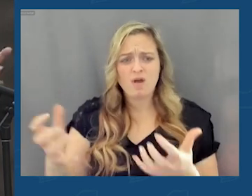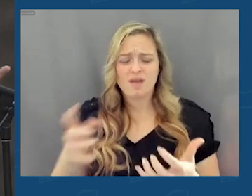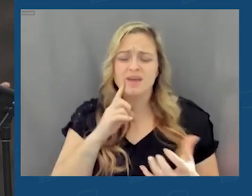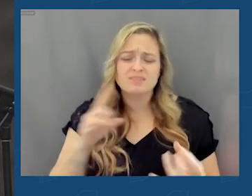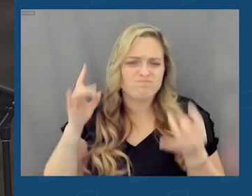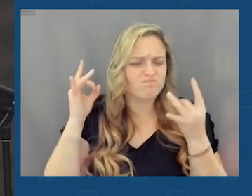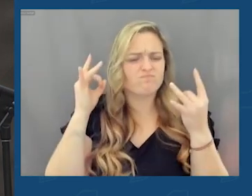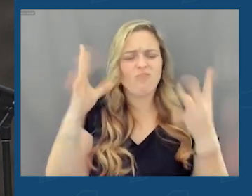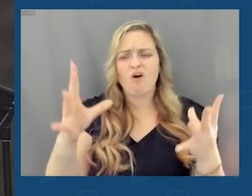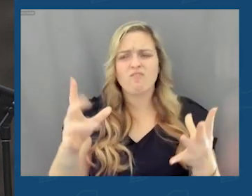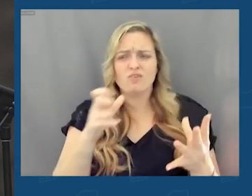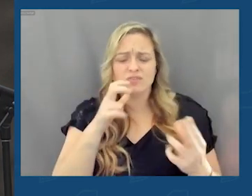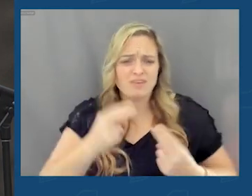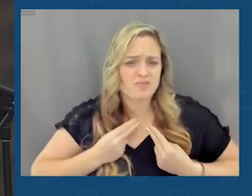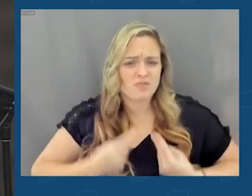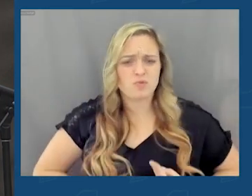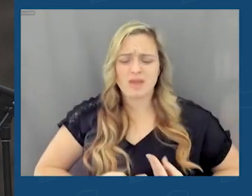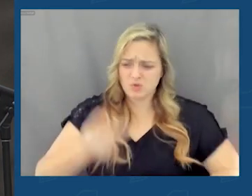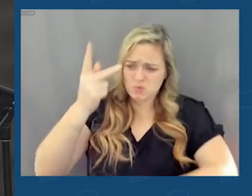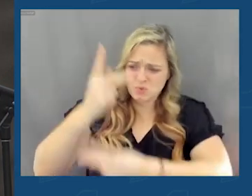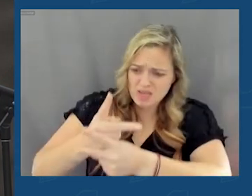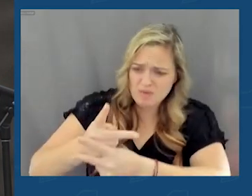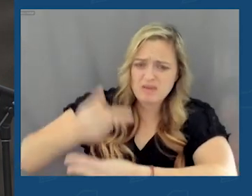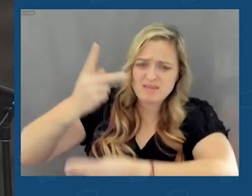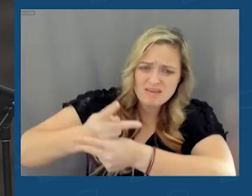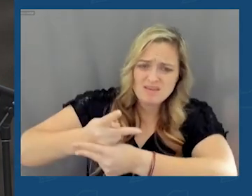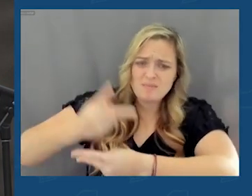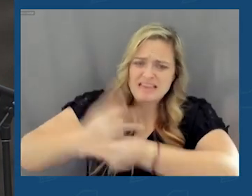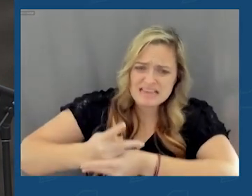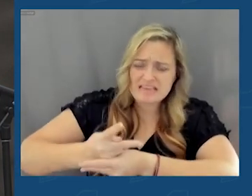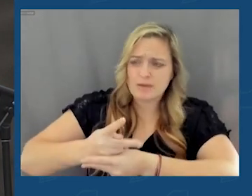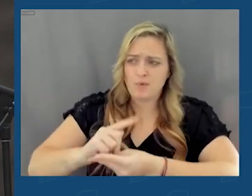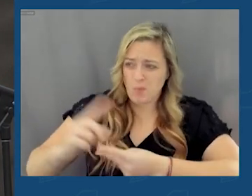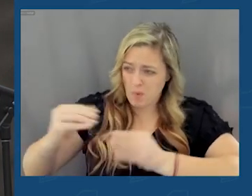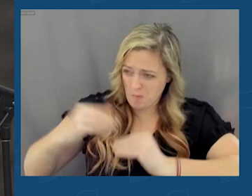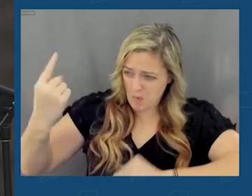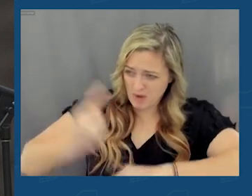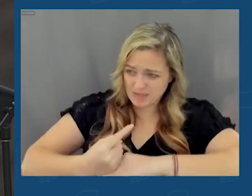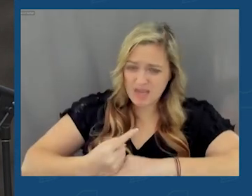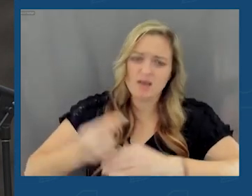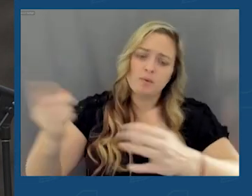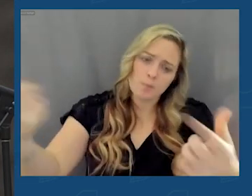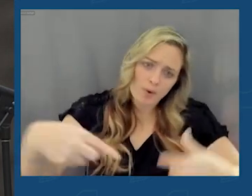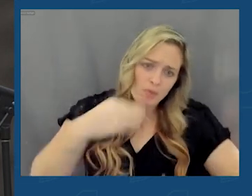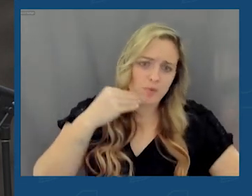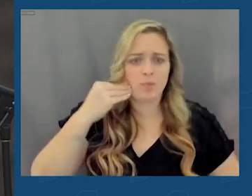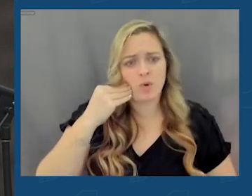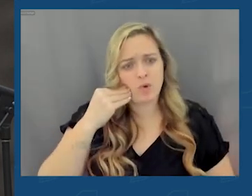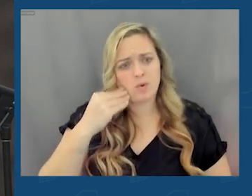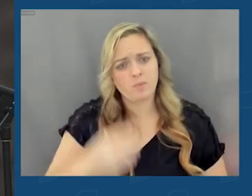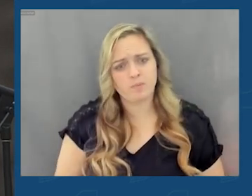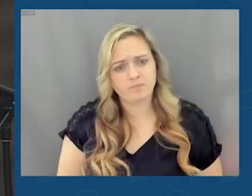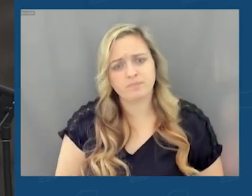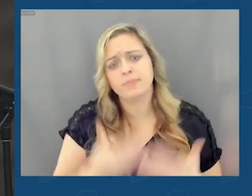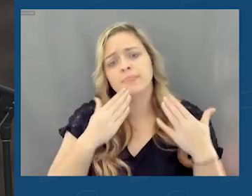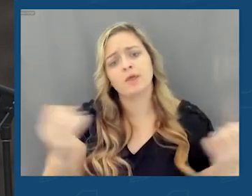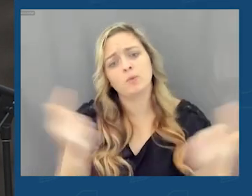and inhumane to hold them one day longer. Bring them home. Thank you, everyone.